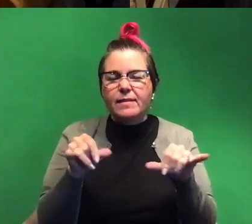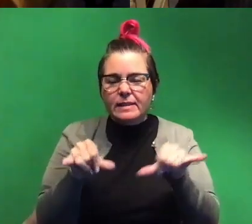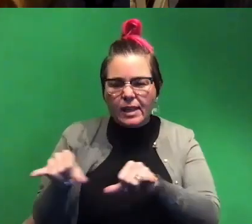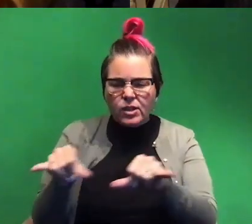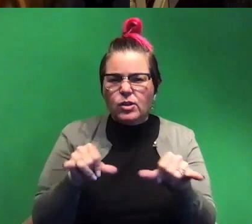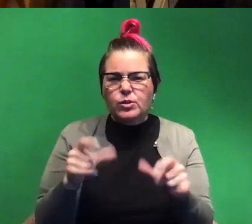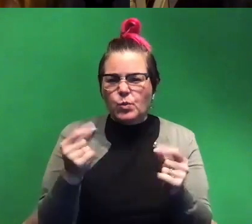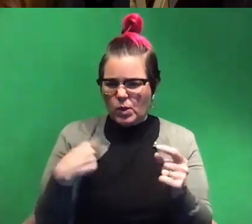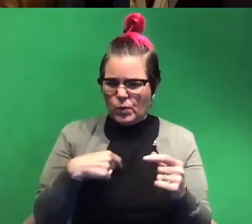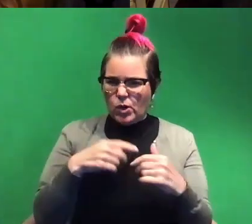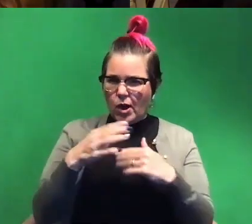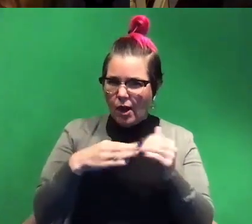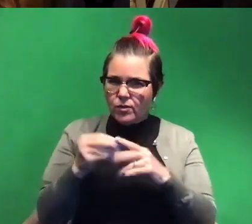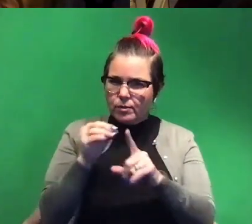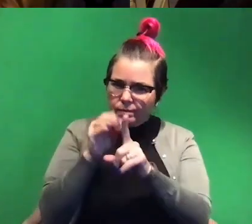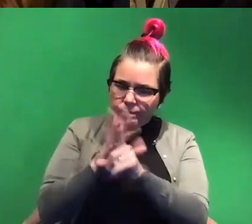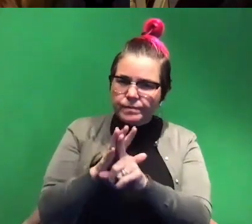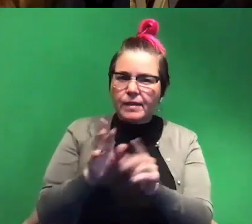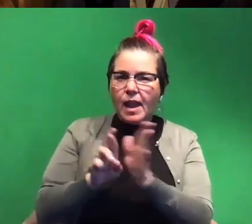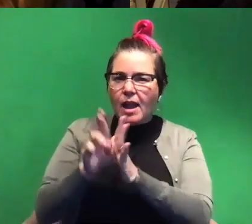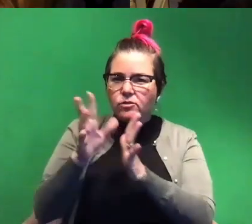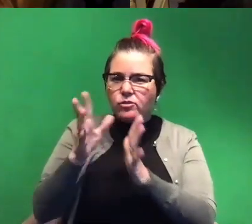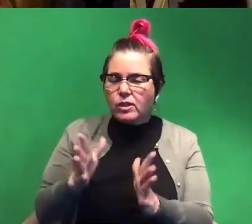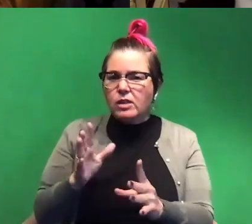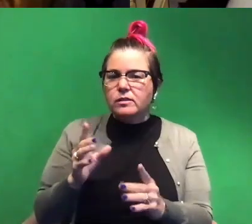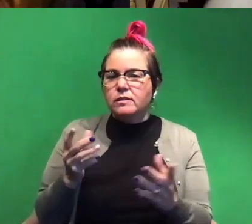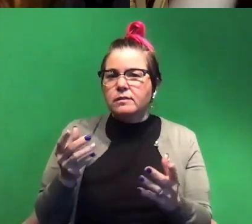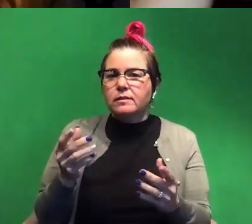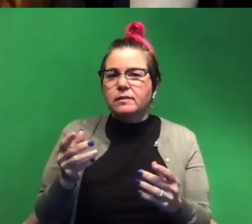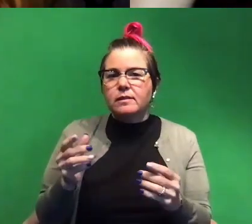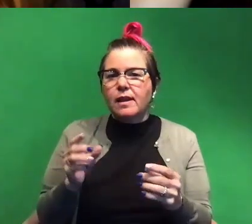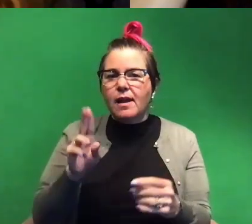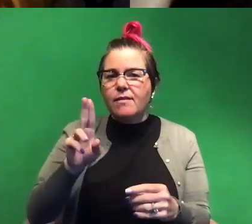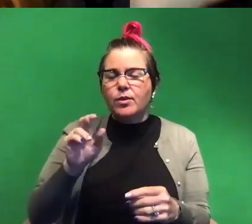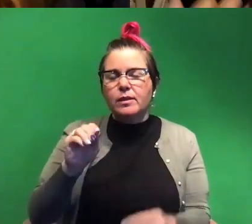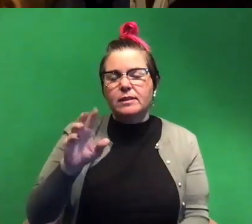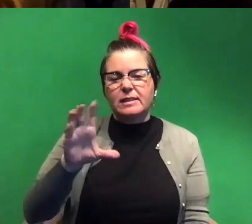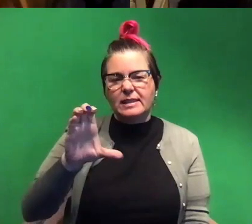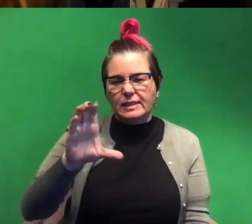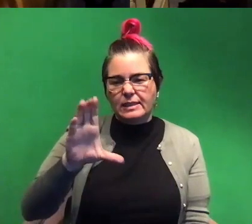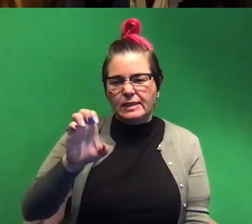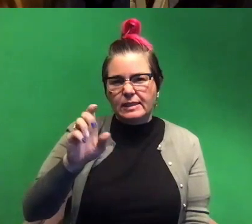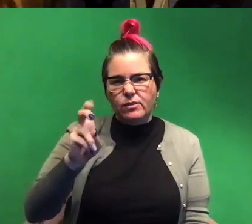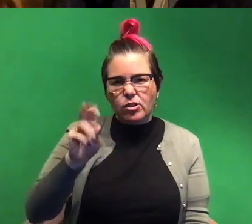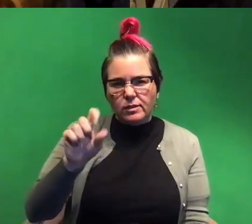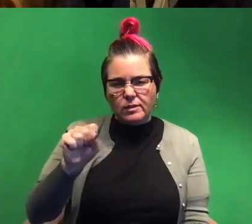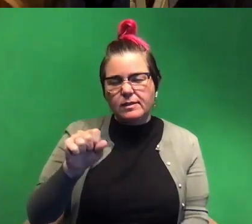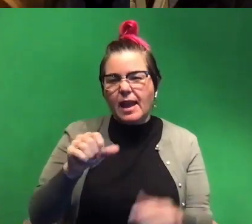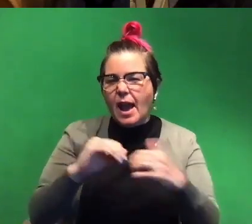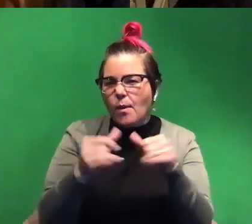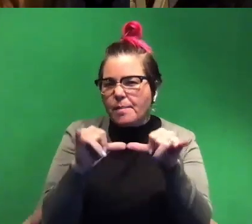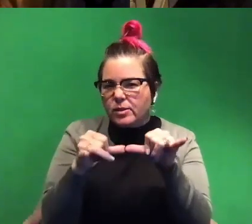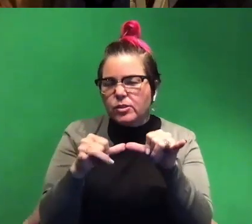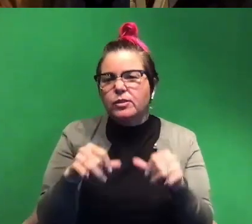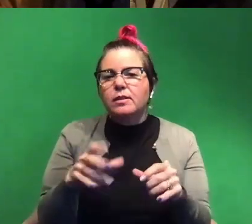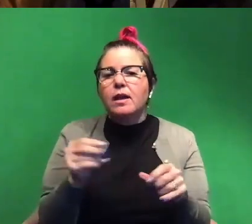we're comfortable exposing astronauts to. And I think the unit is sieverts. And so this is also used in